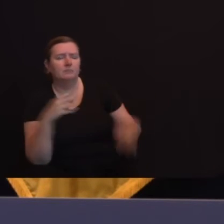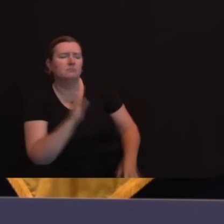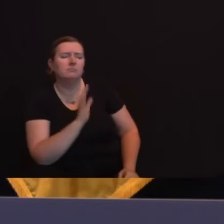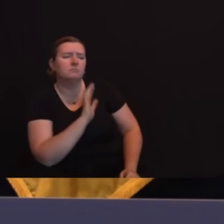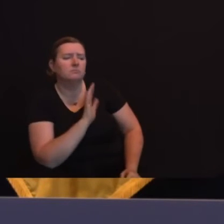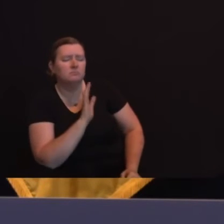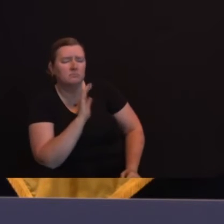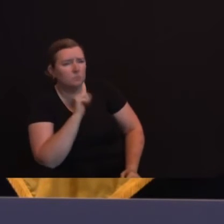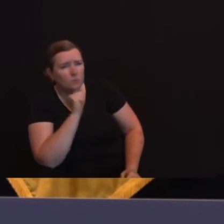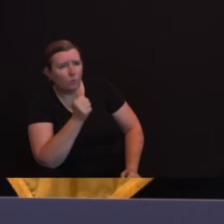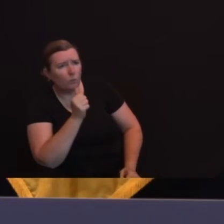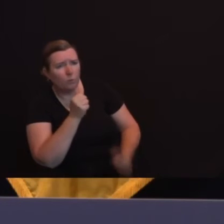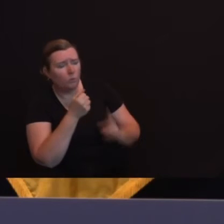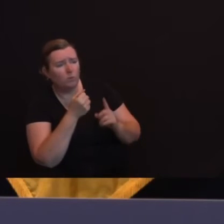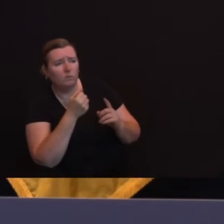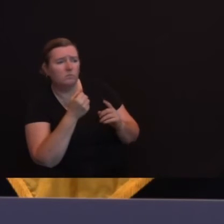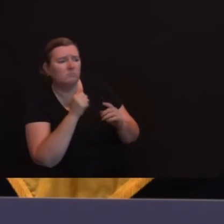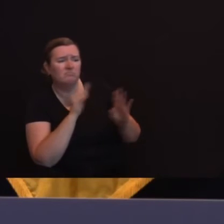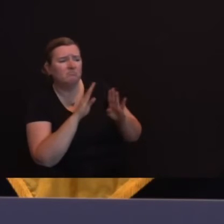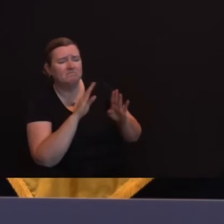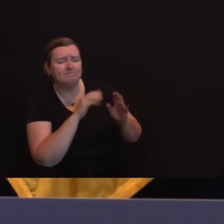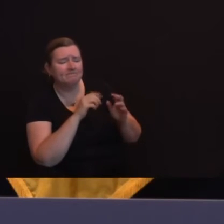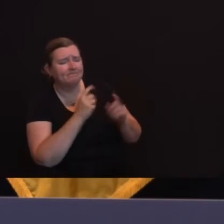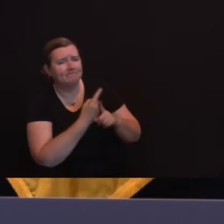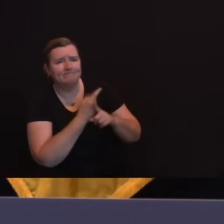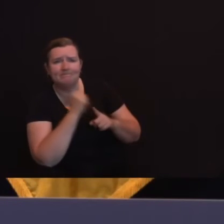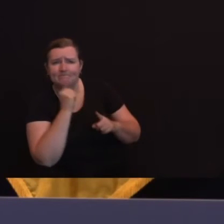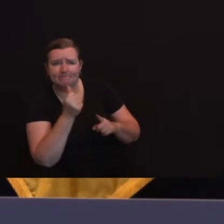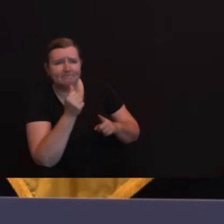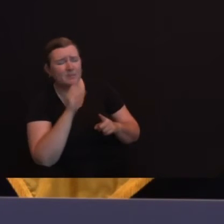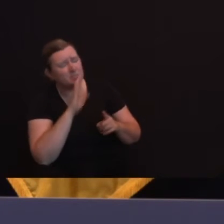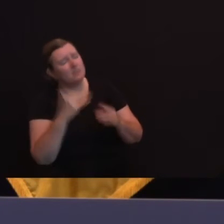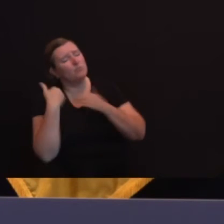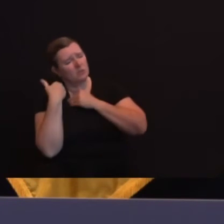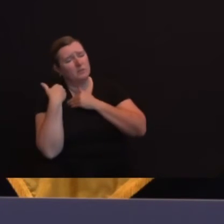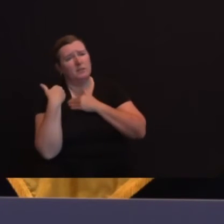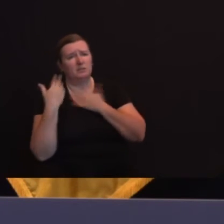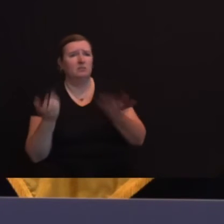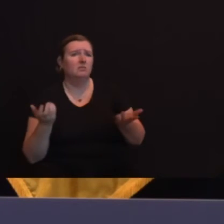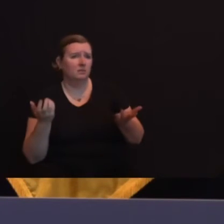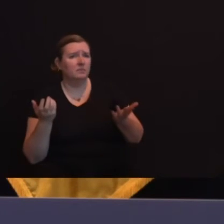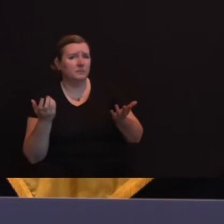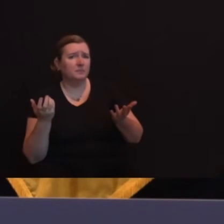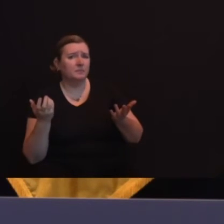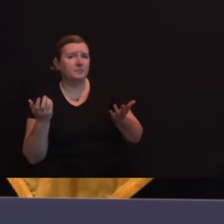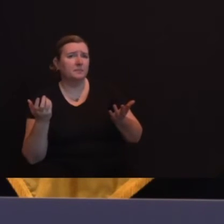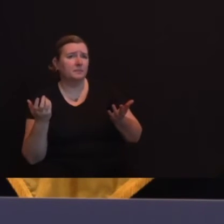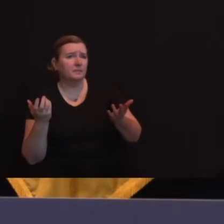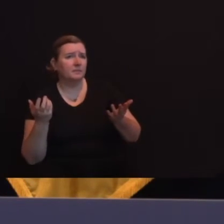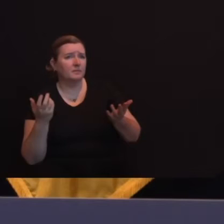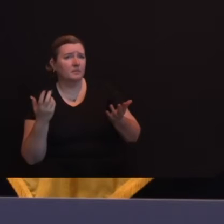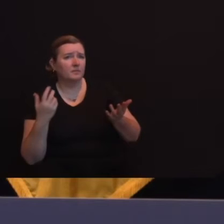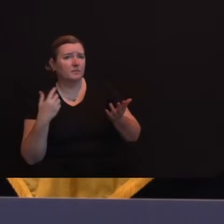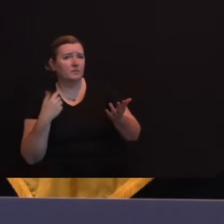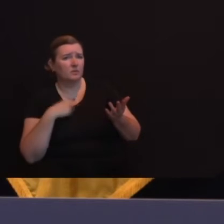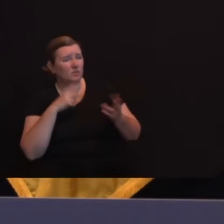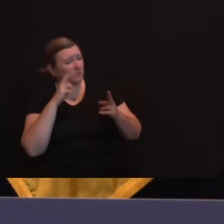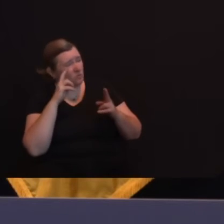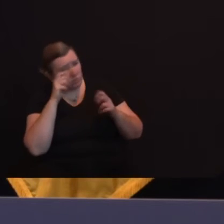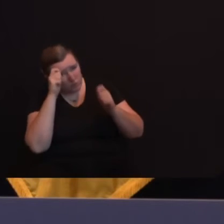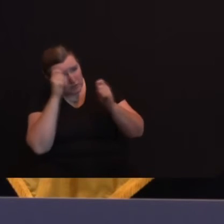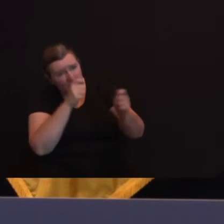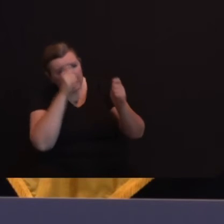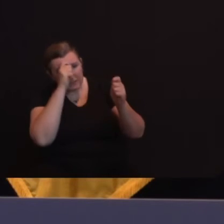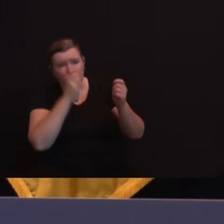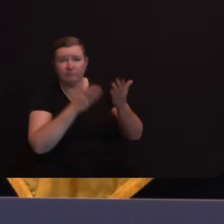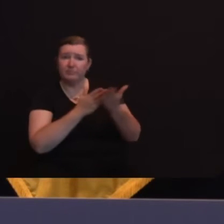misbehave. Or behave irresponsibly. That certainly is not what this is out of great respect for the right and